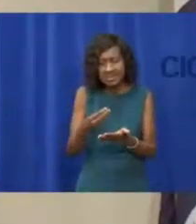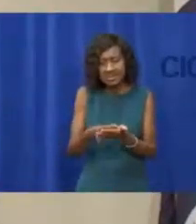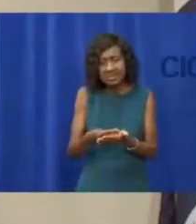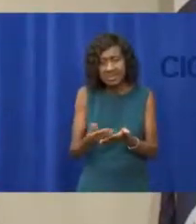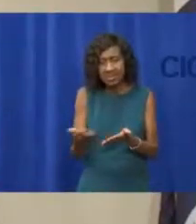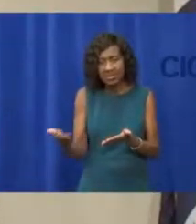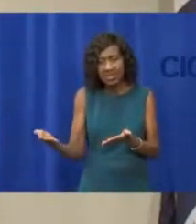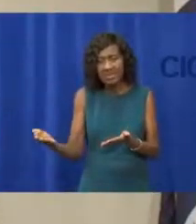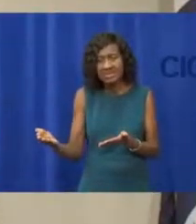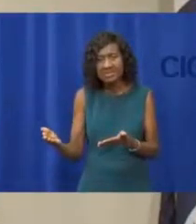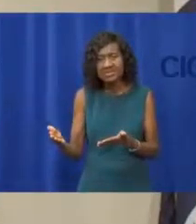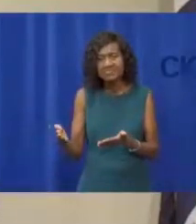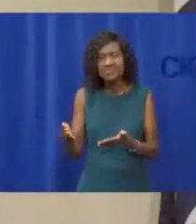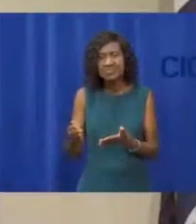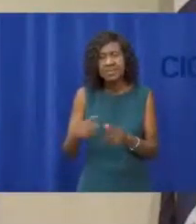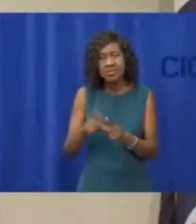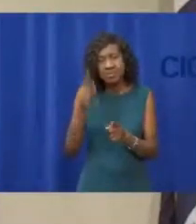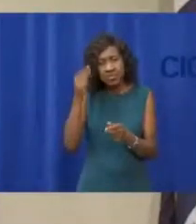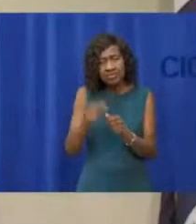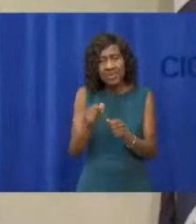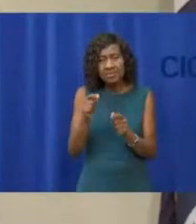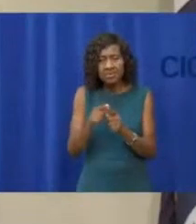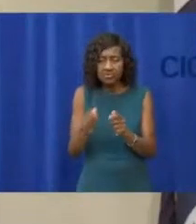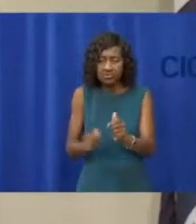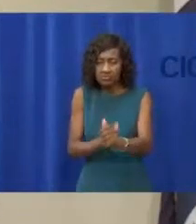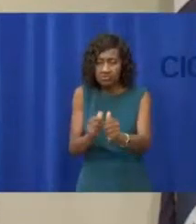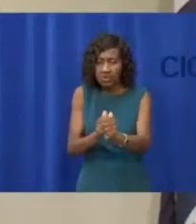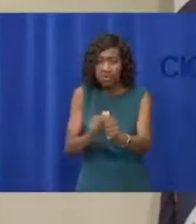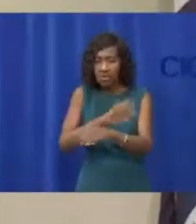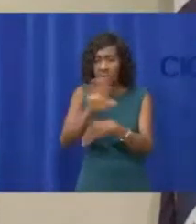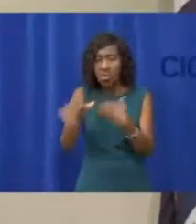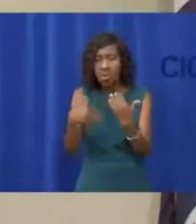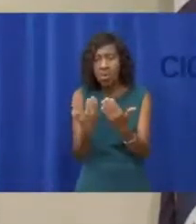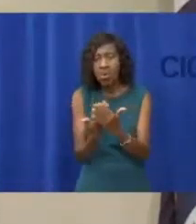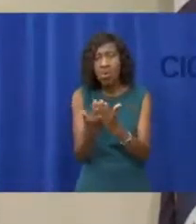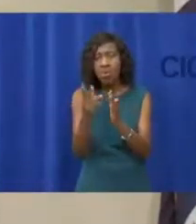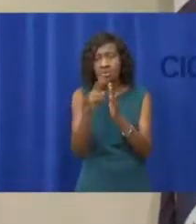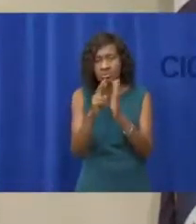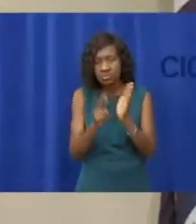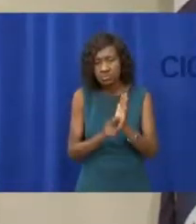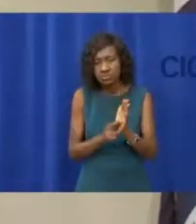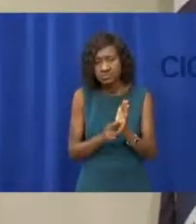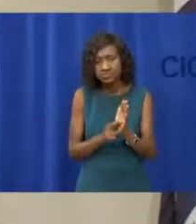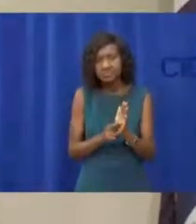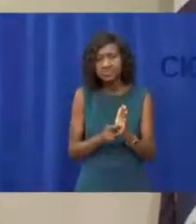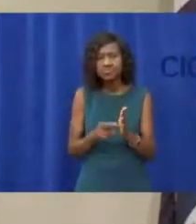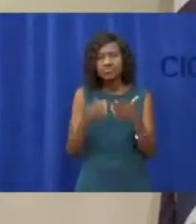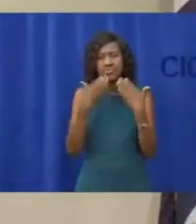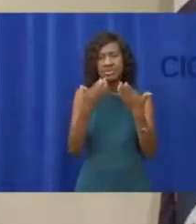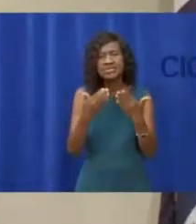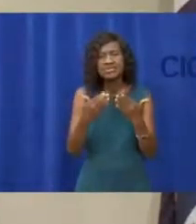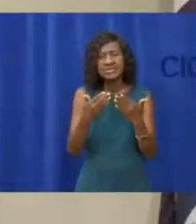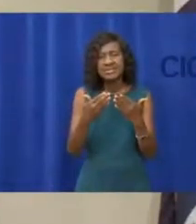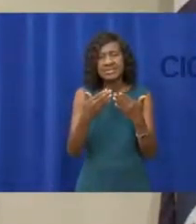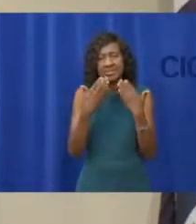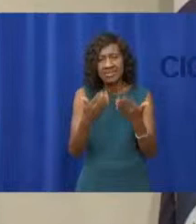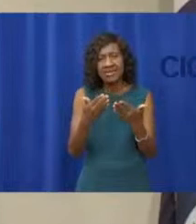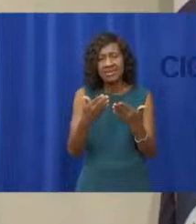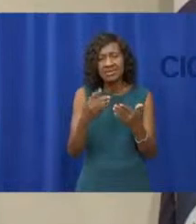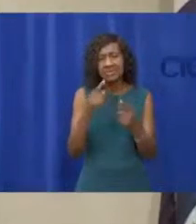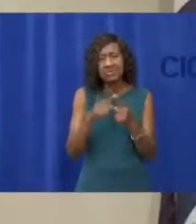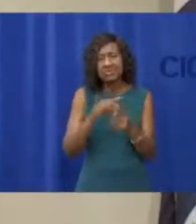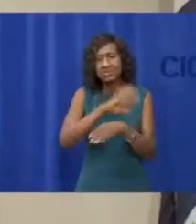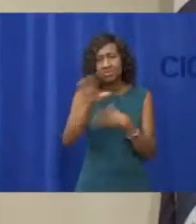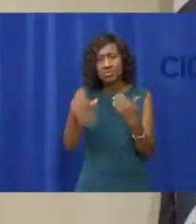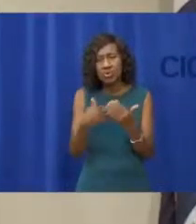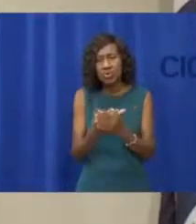all the advice. And I finally want today just to say a big thank you to all the people out there who are